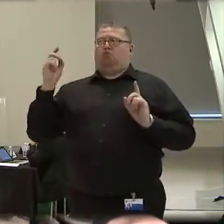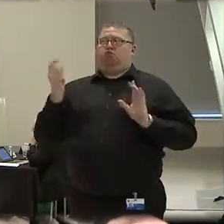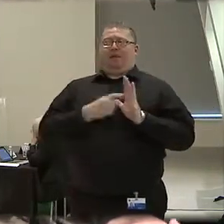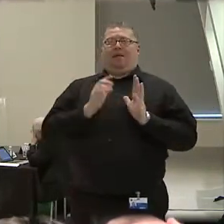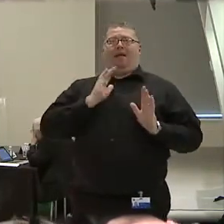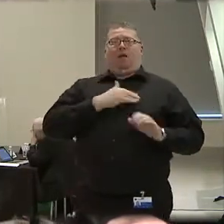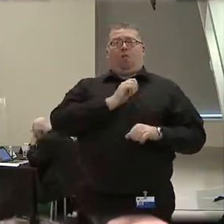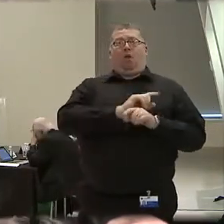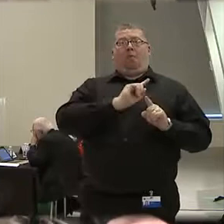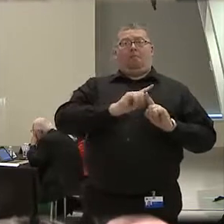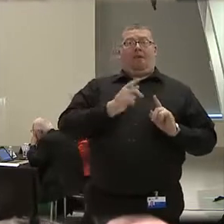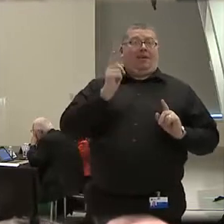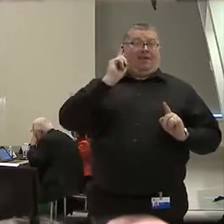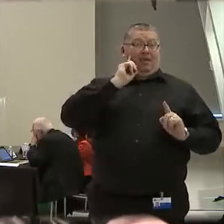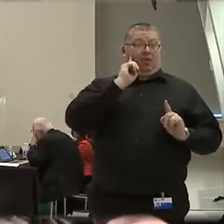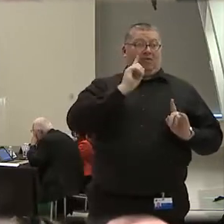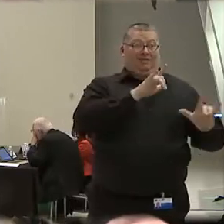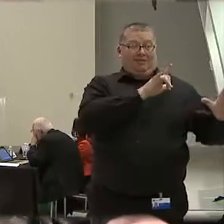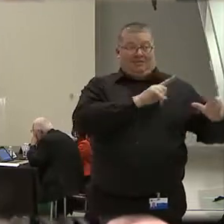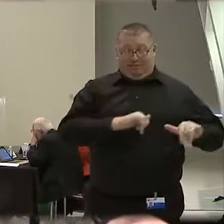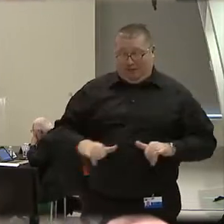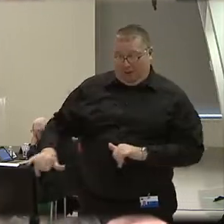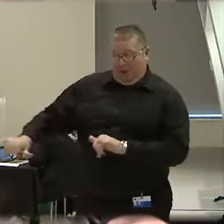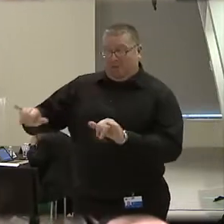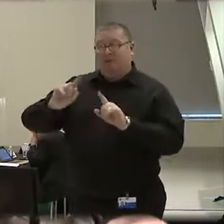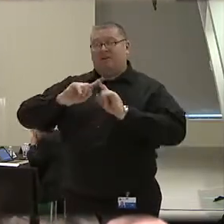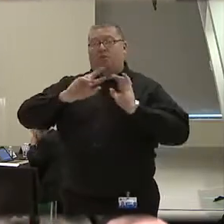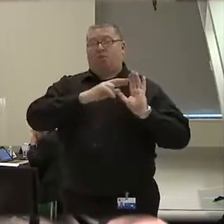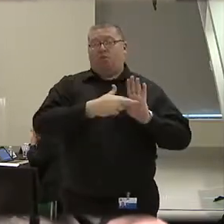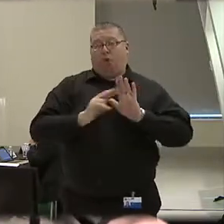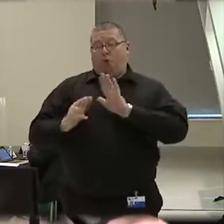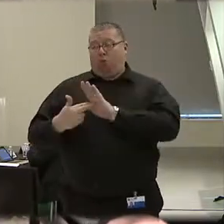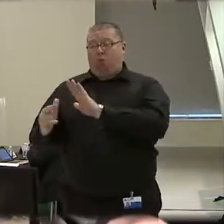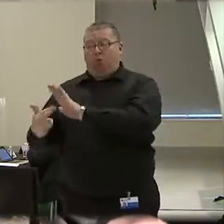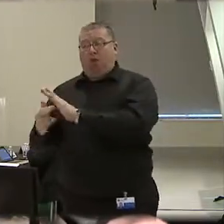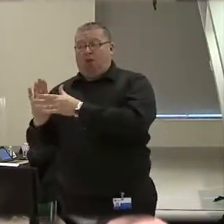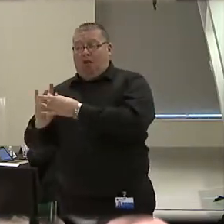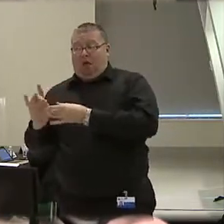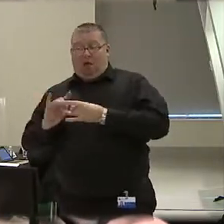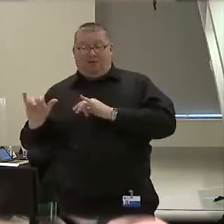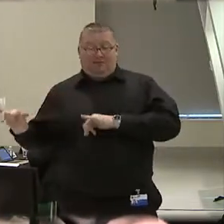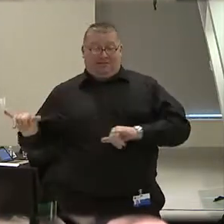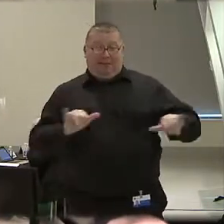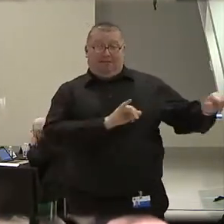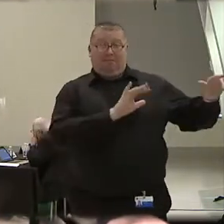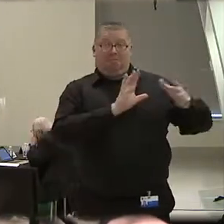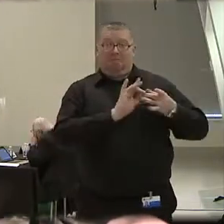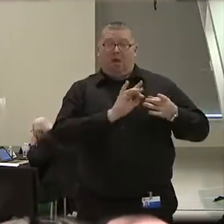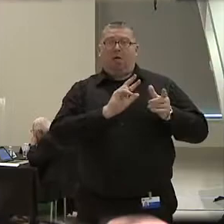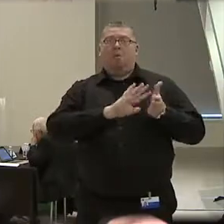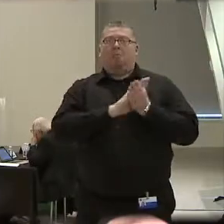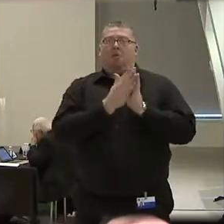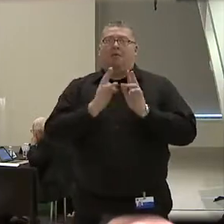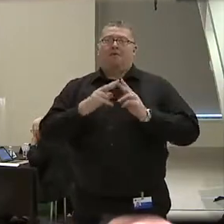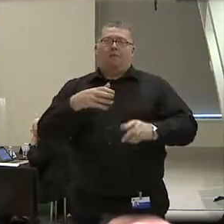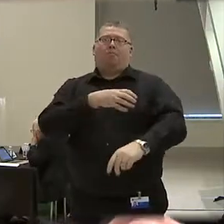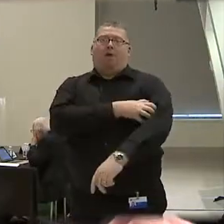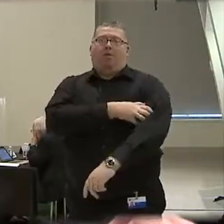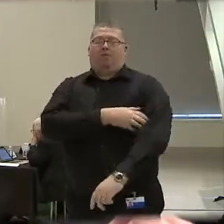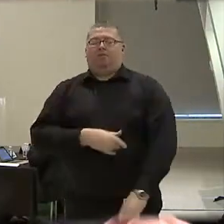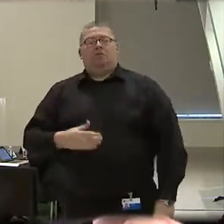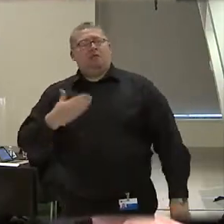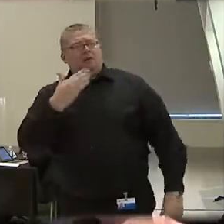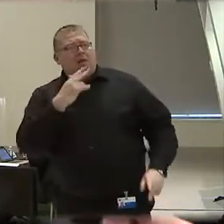when they hear it from people with many, many points of view, it becomes very powerful. Thank you very